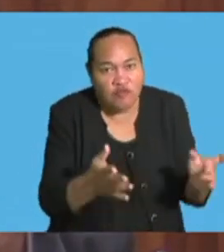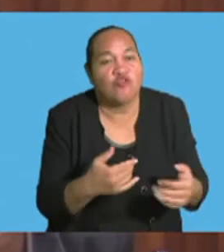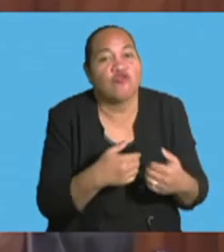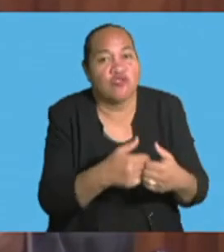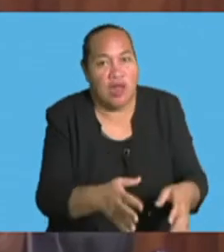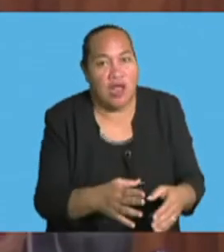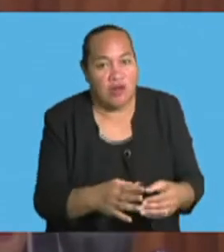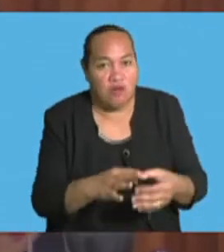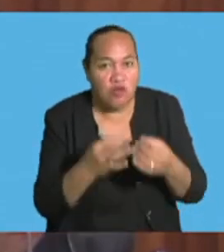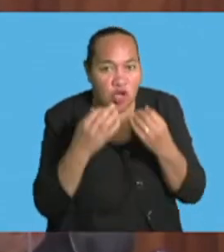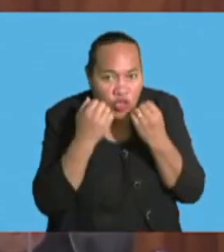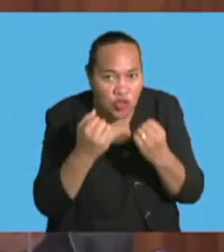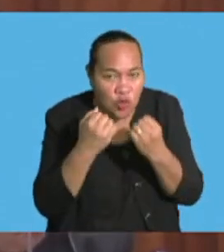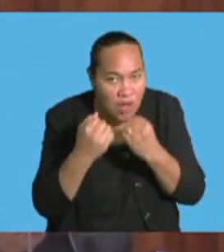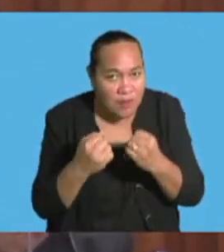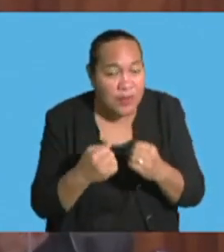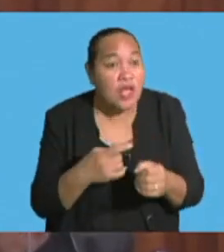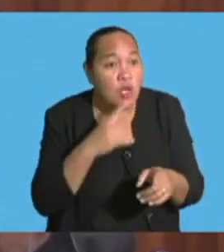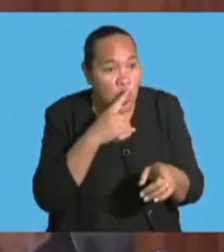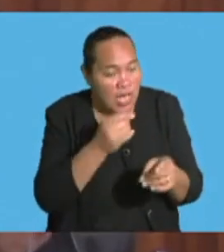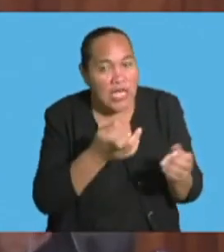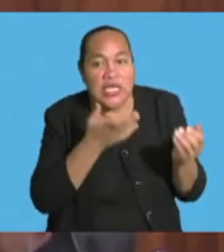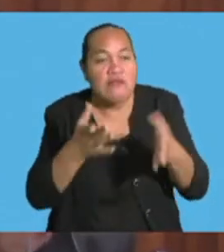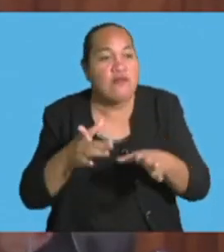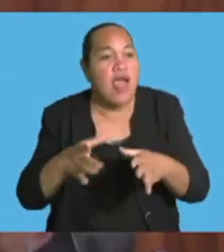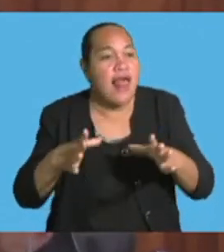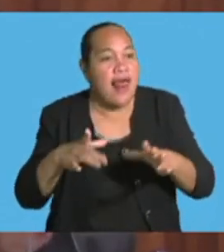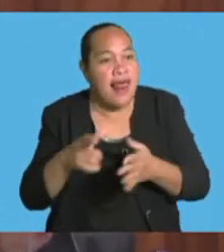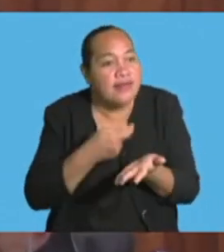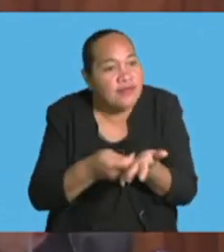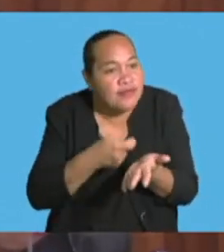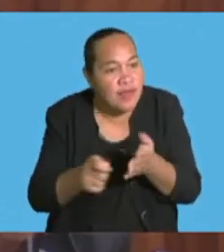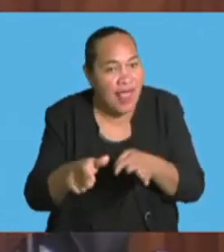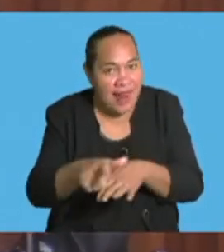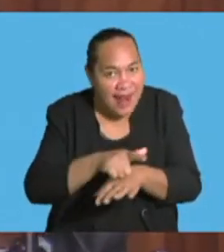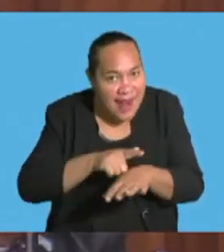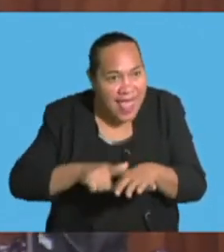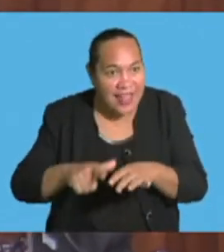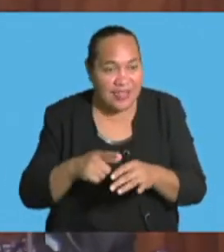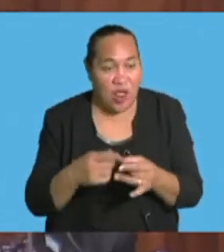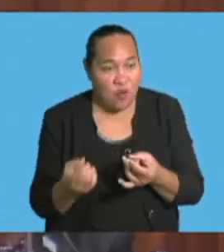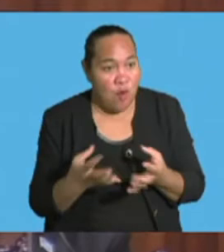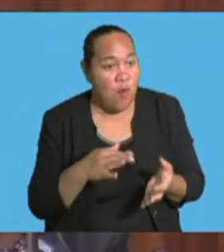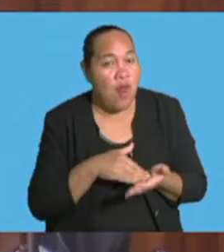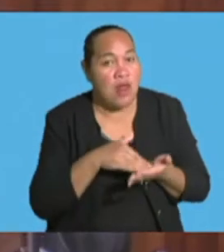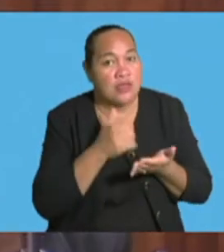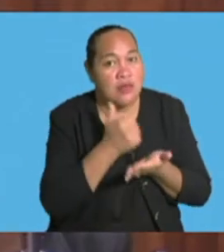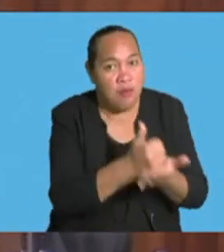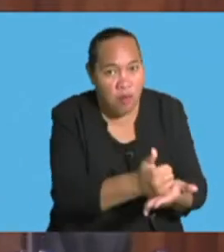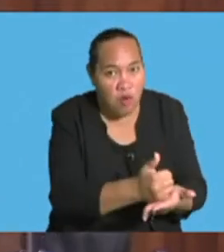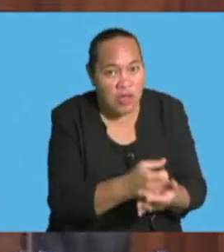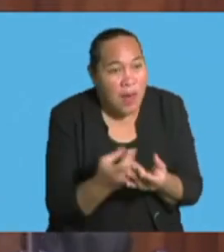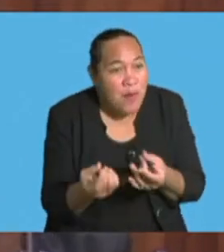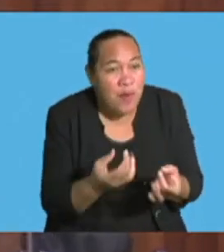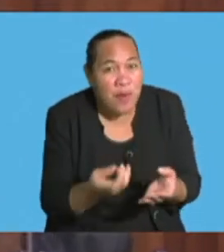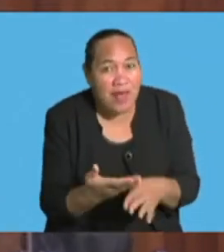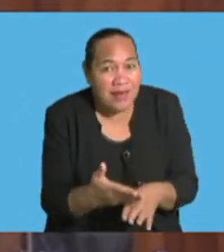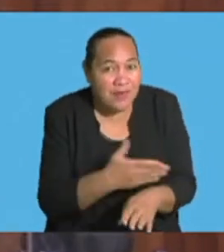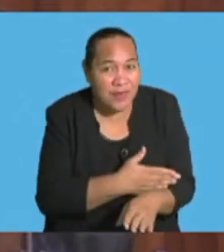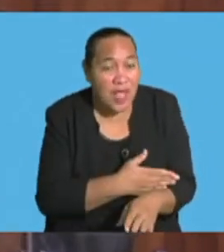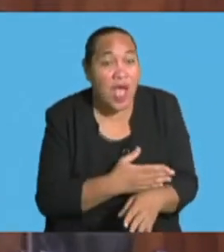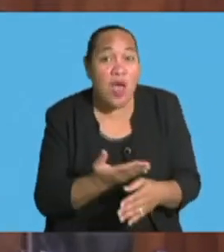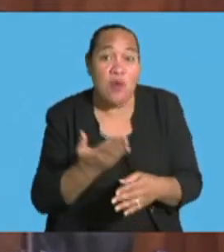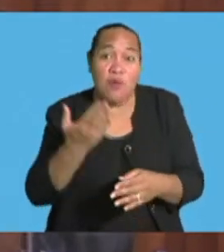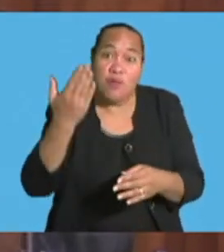of acquiring leases, cane contracts, preparing and planting. Now, before was 2 hectares,